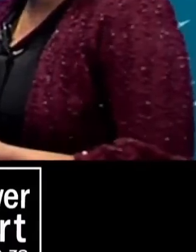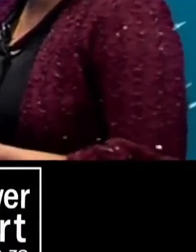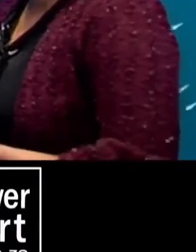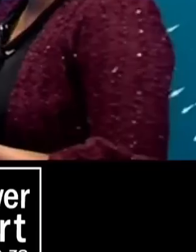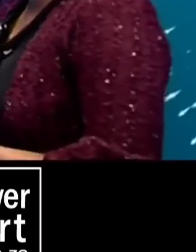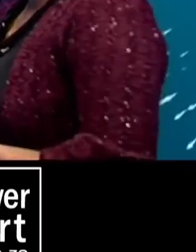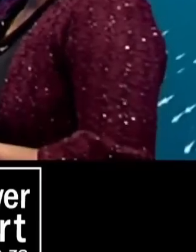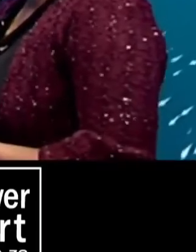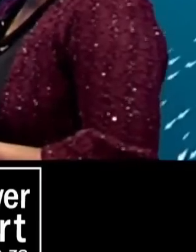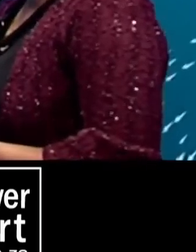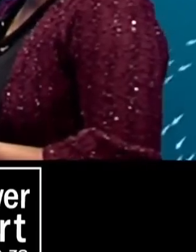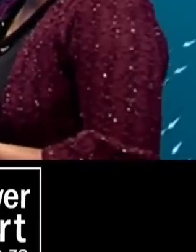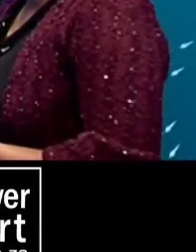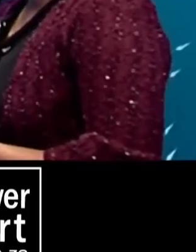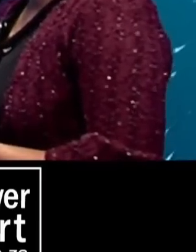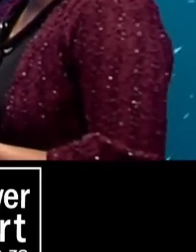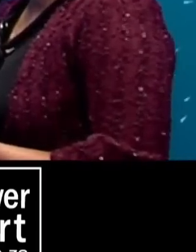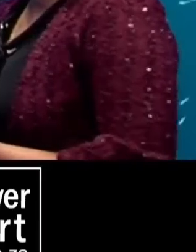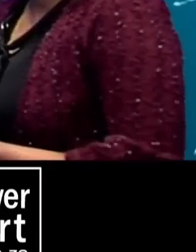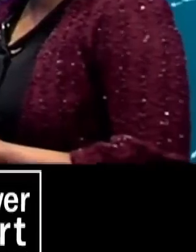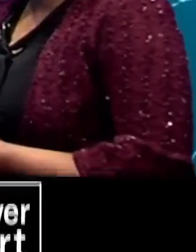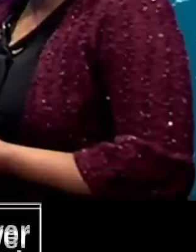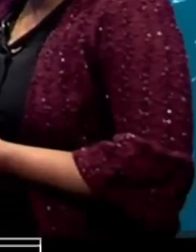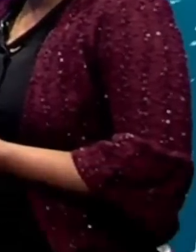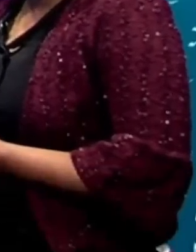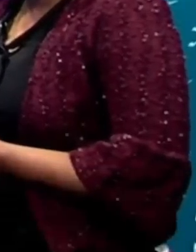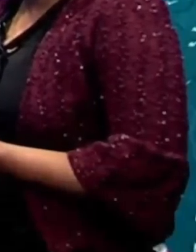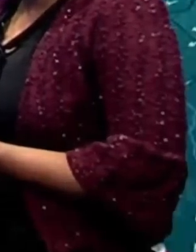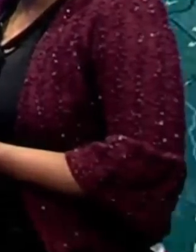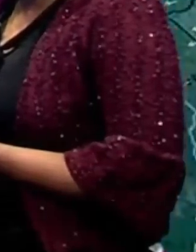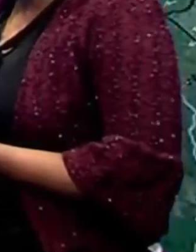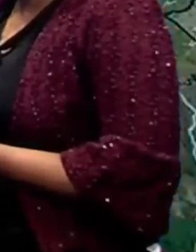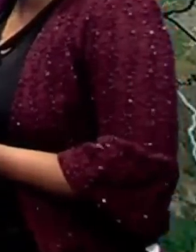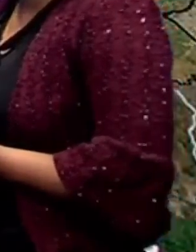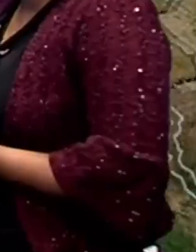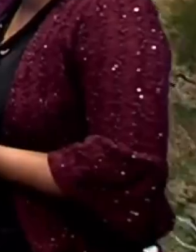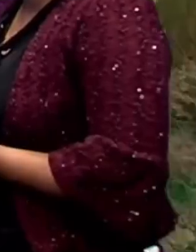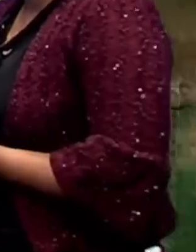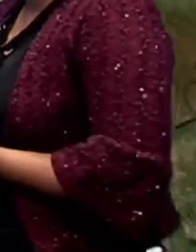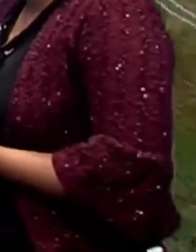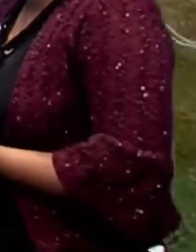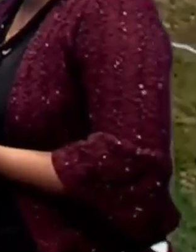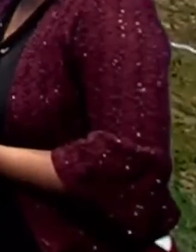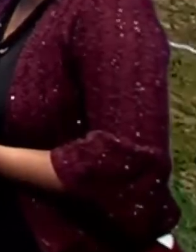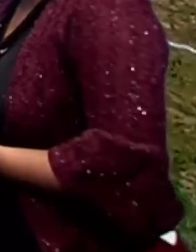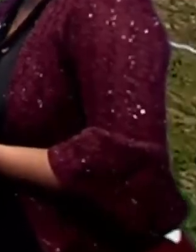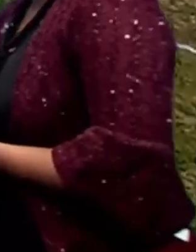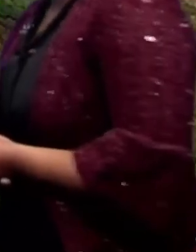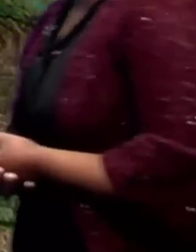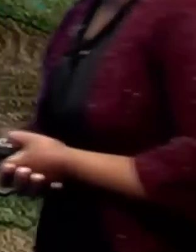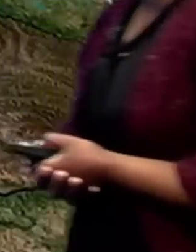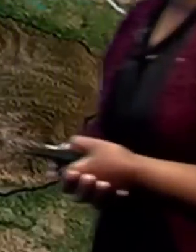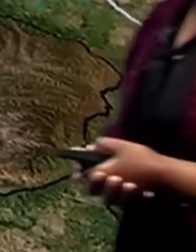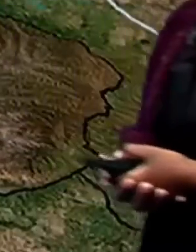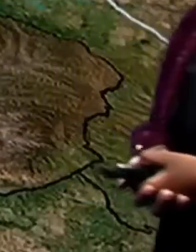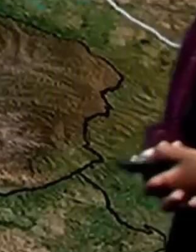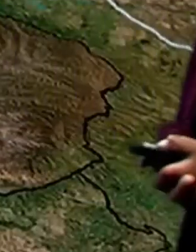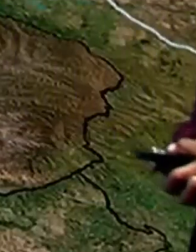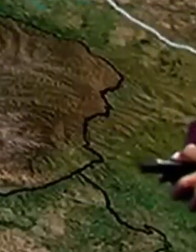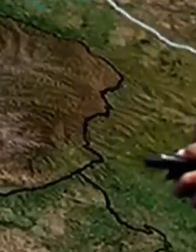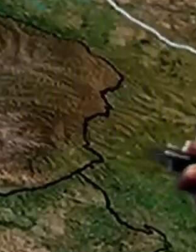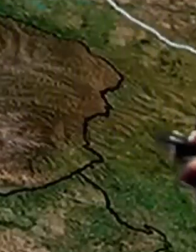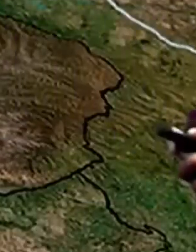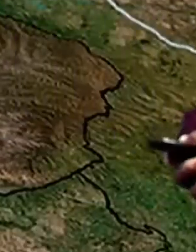pula ya masarasarane ka kwa province ya ka kwa Free State ga mmogo le province ya Northwest mme re lebelele digrata tsa rona tsa di-temperature tsa maemo a